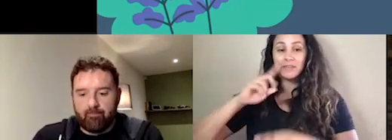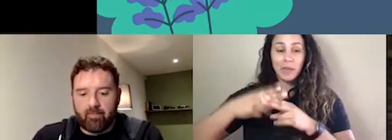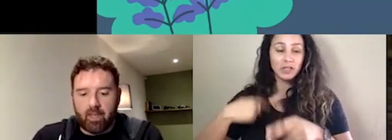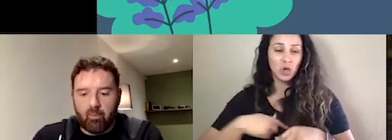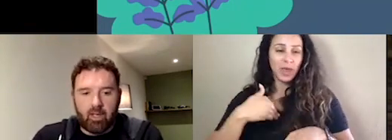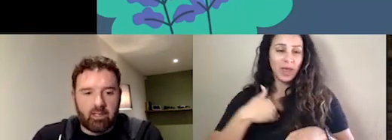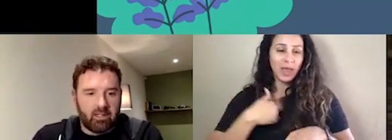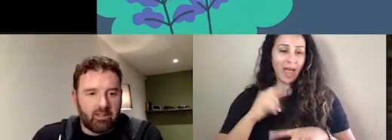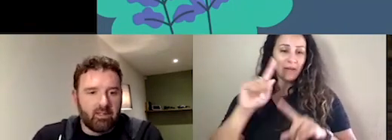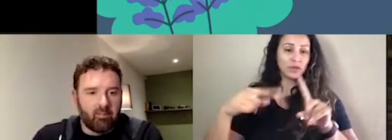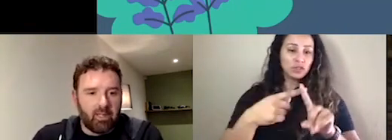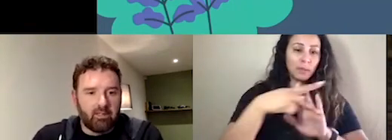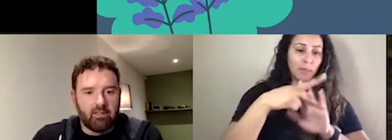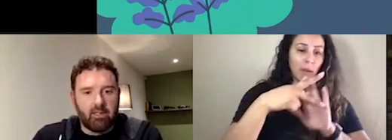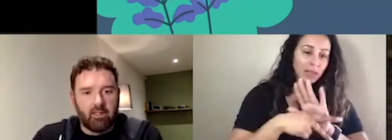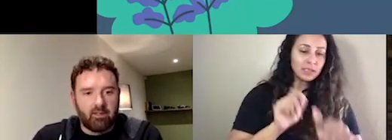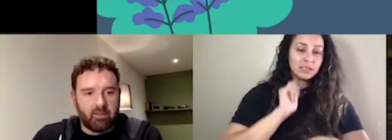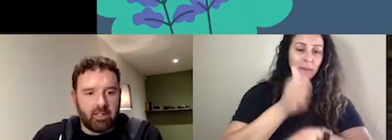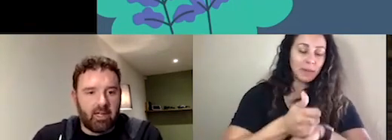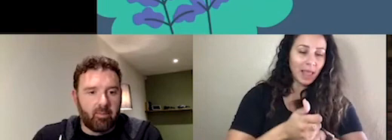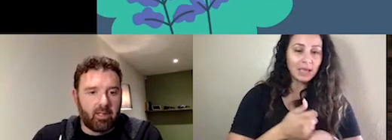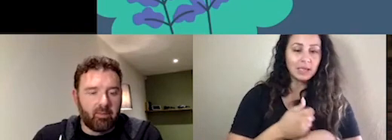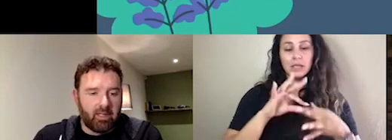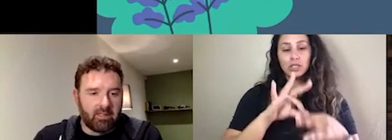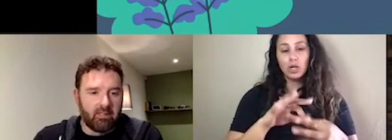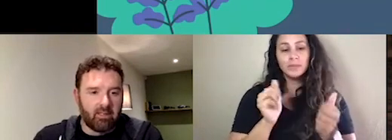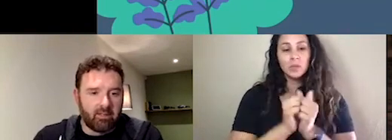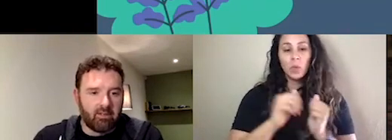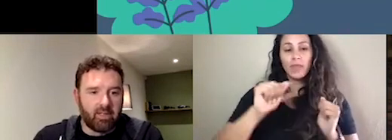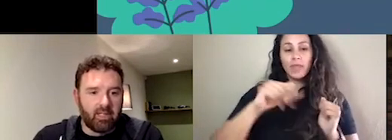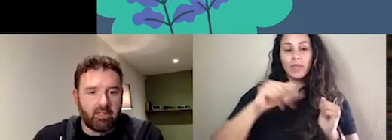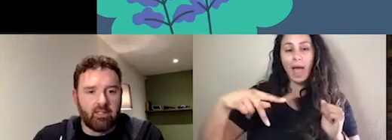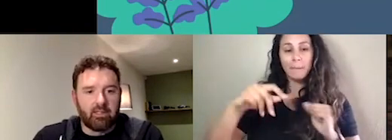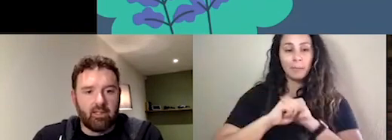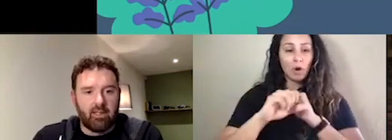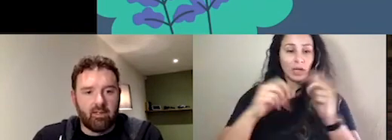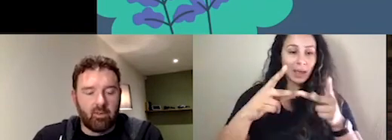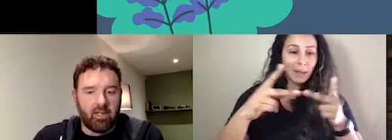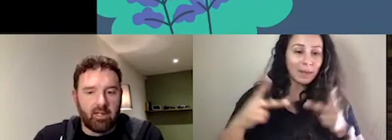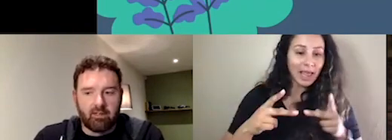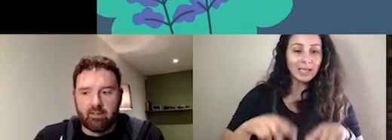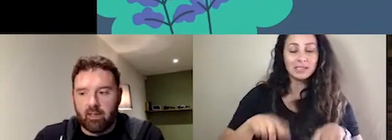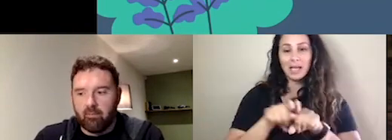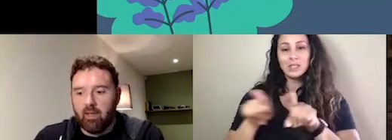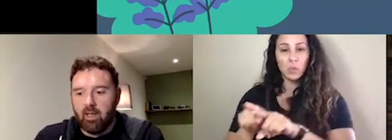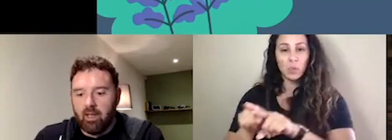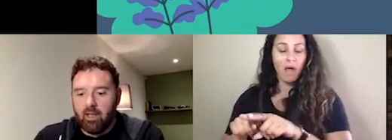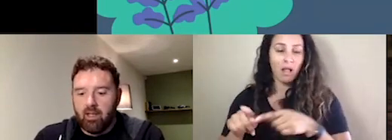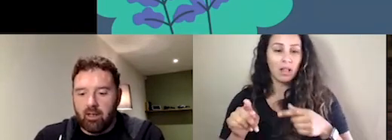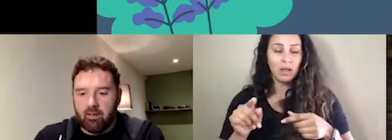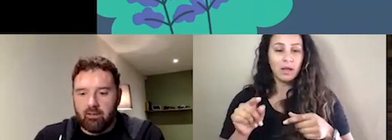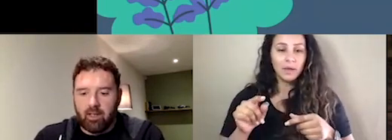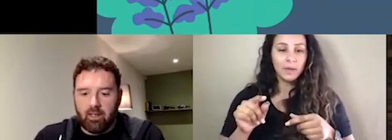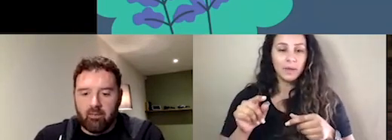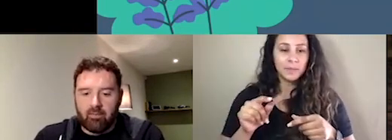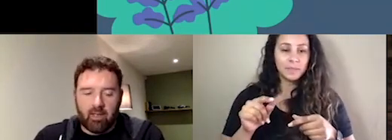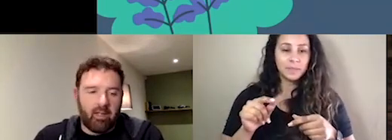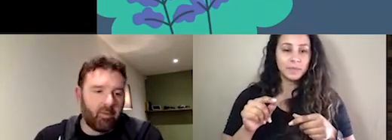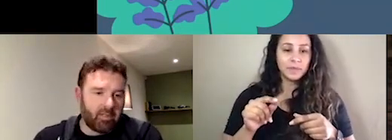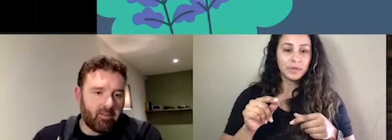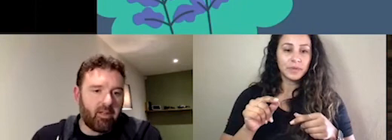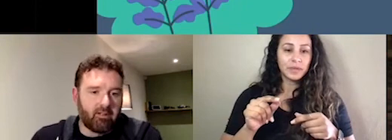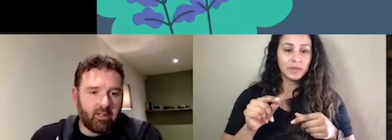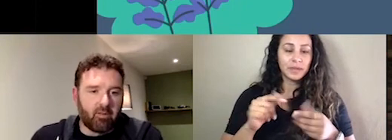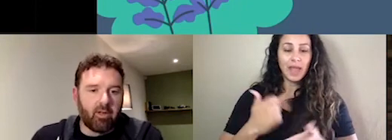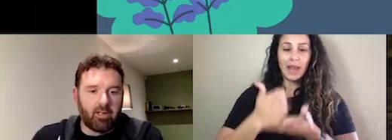certain policies in place in terms of like the app marketplace and certifications as well that are help